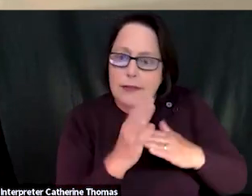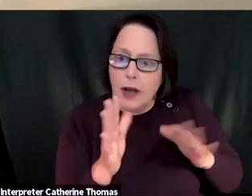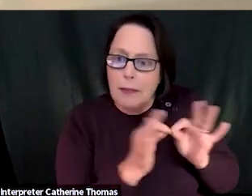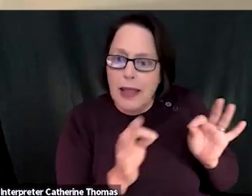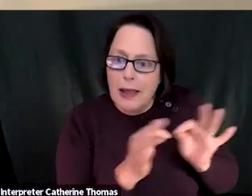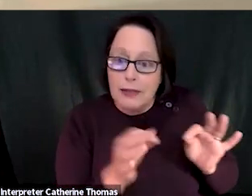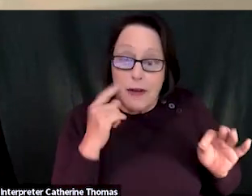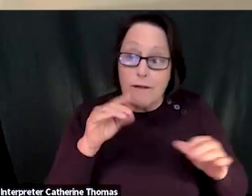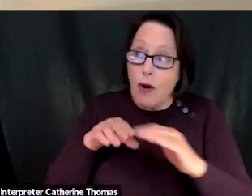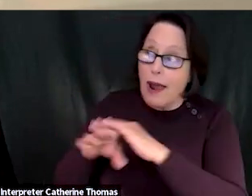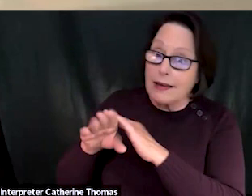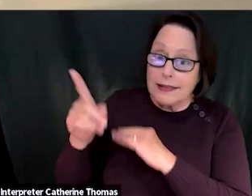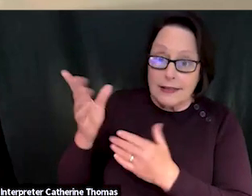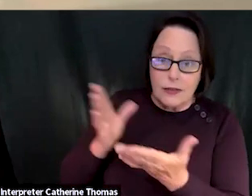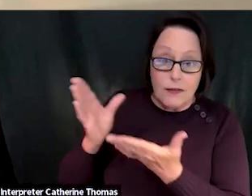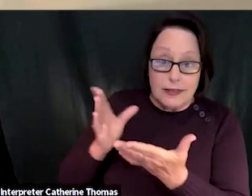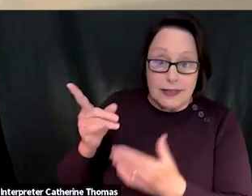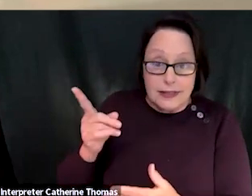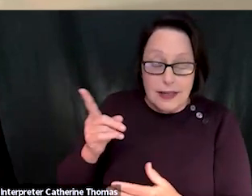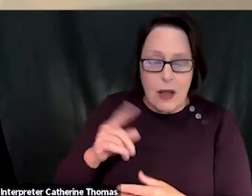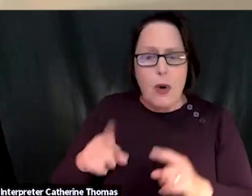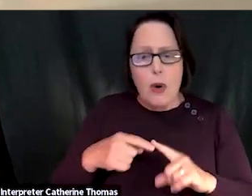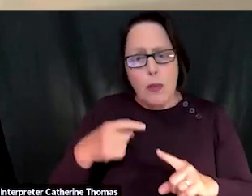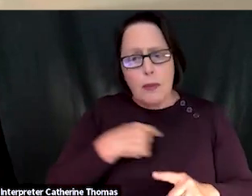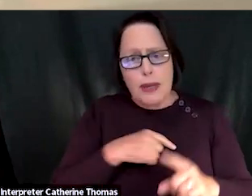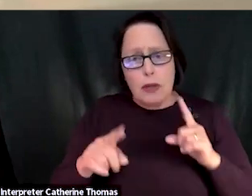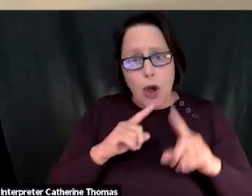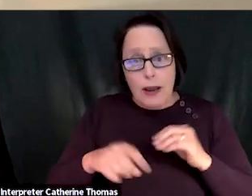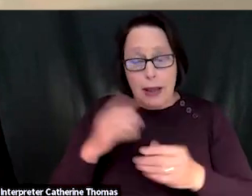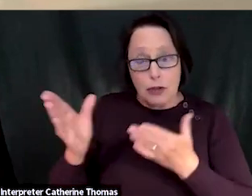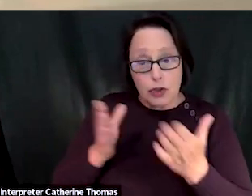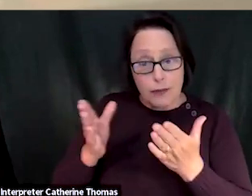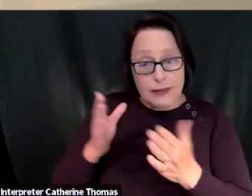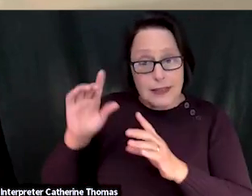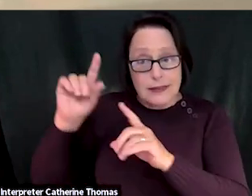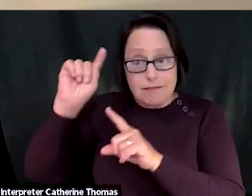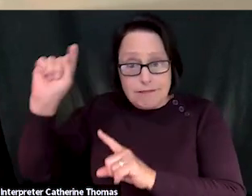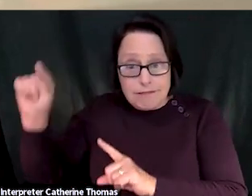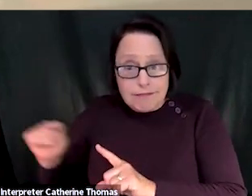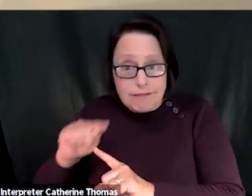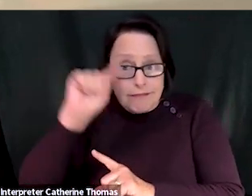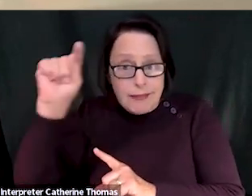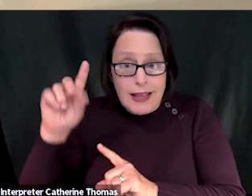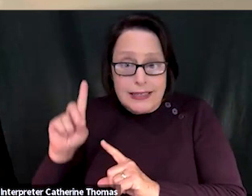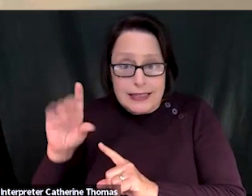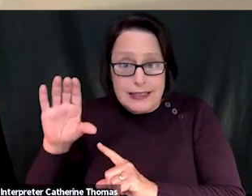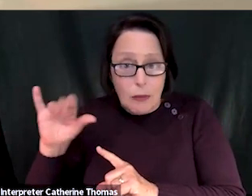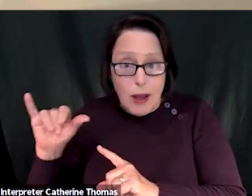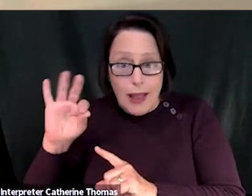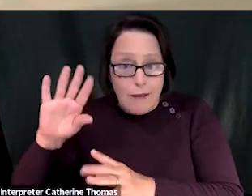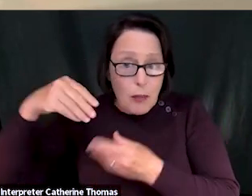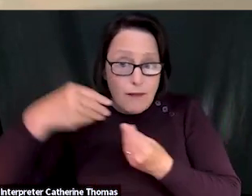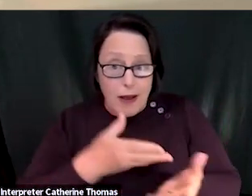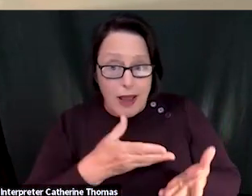services. Because when we talk about the services that DCYF provides, it's for all of